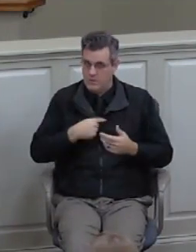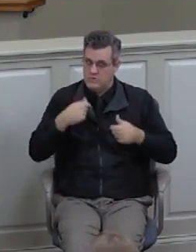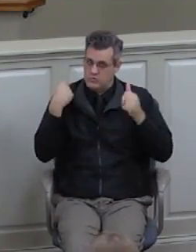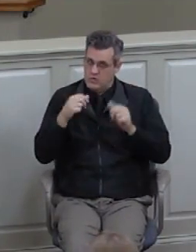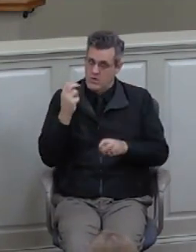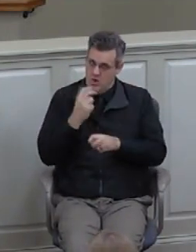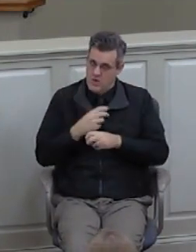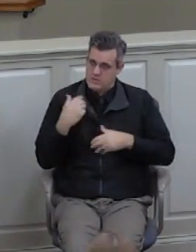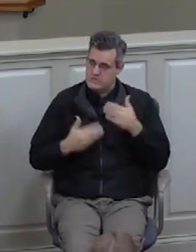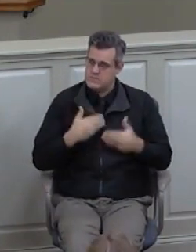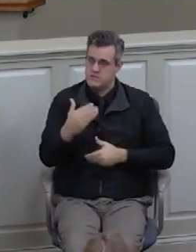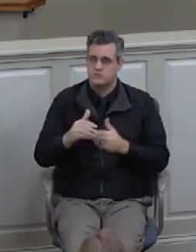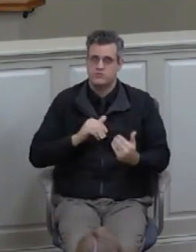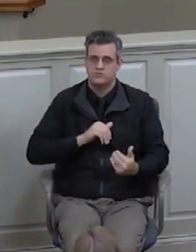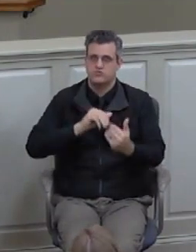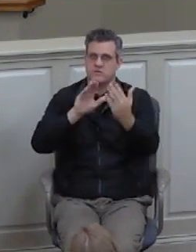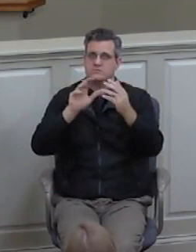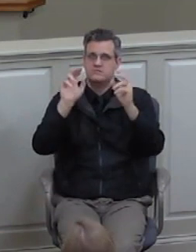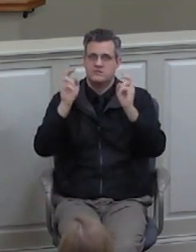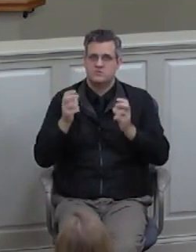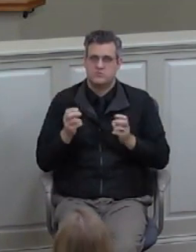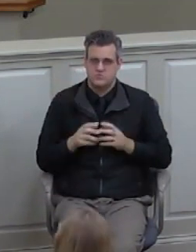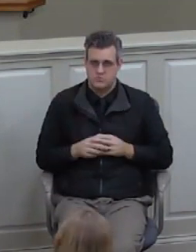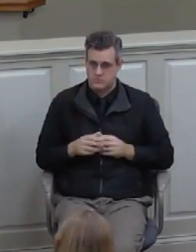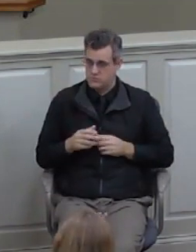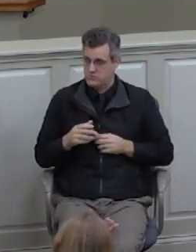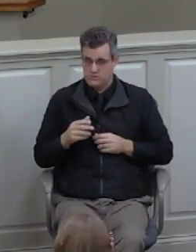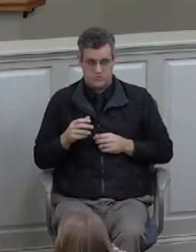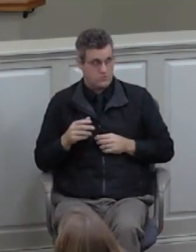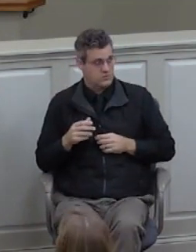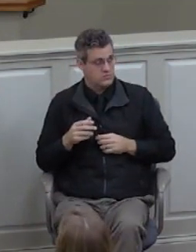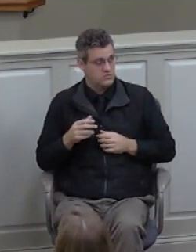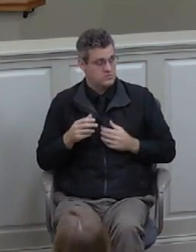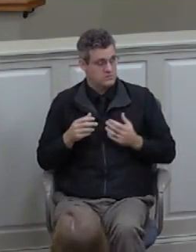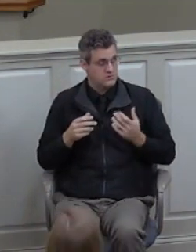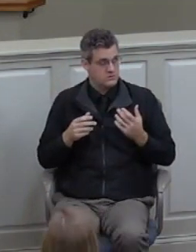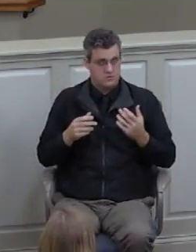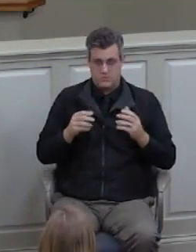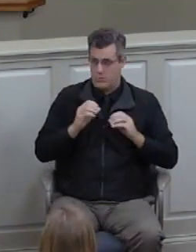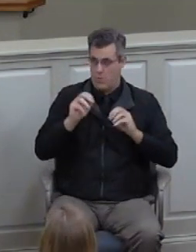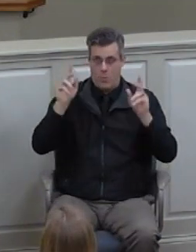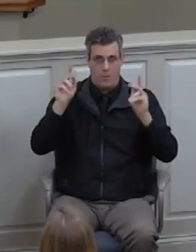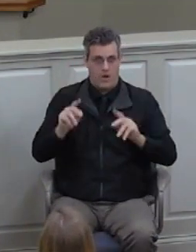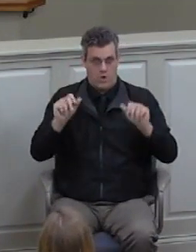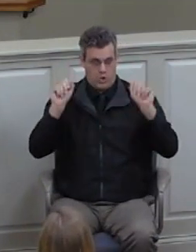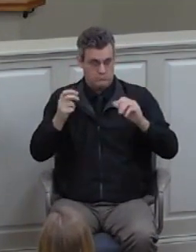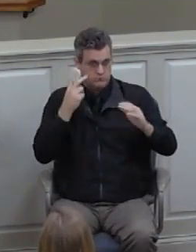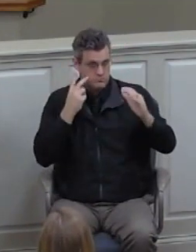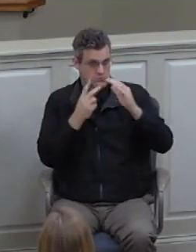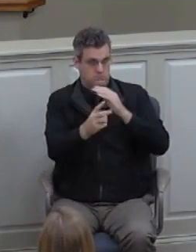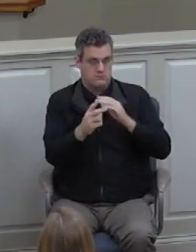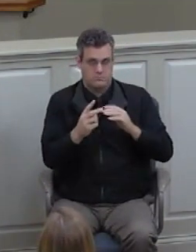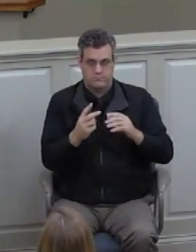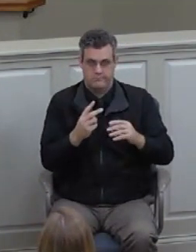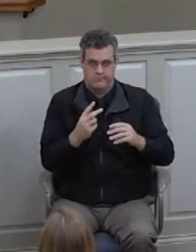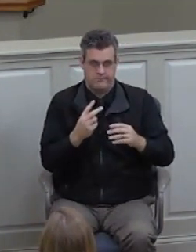as we can to address this. I don't think anyone foresaw that we would be in this